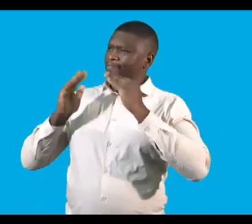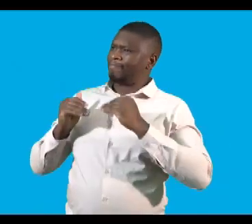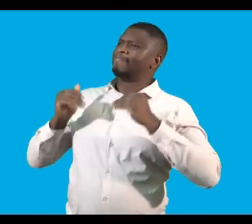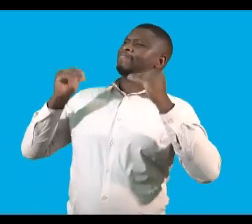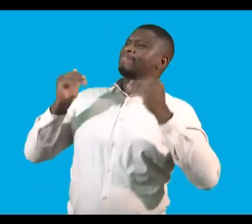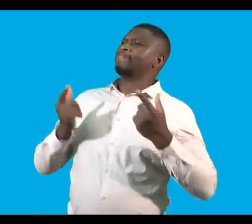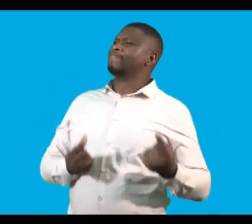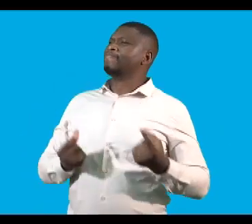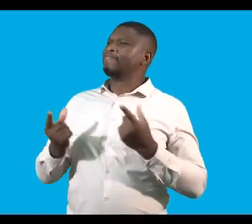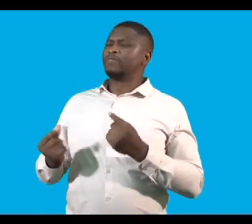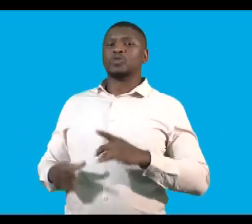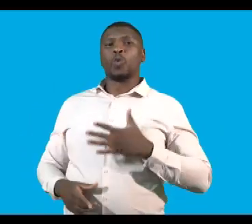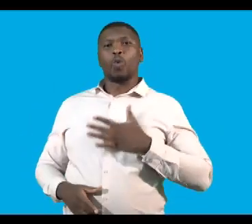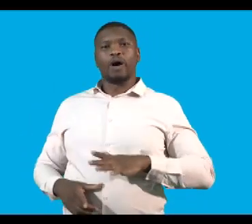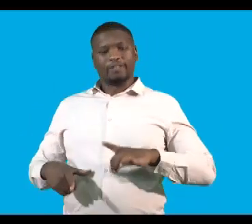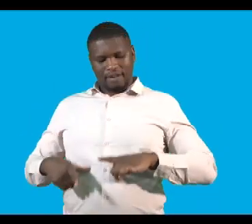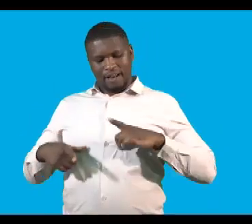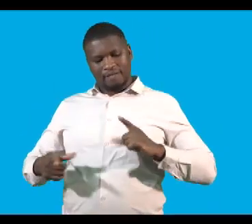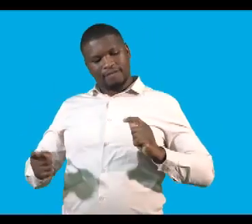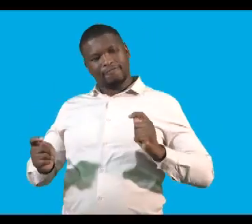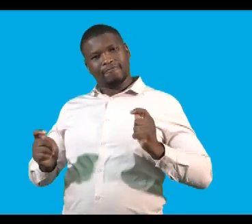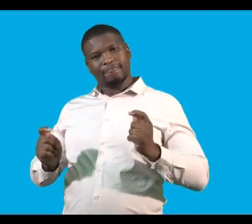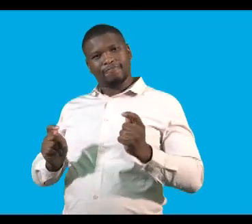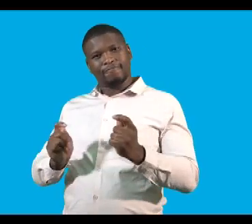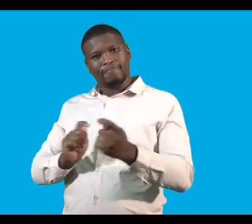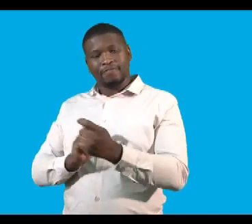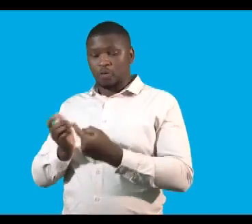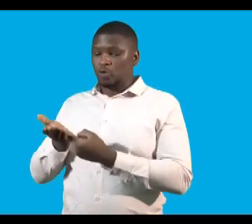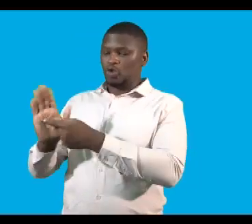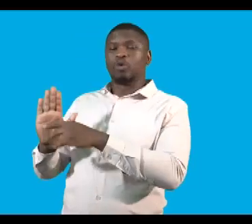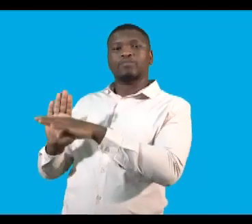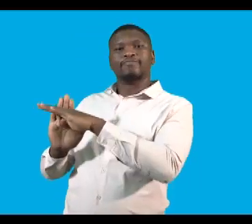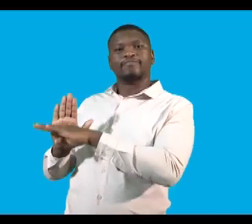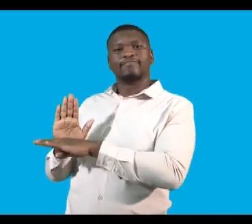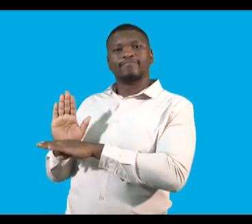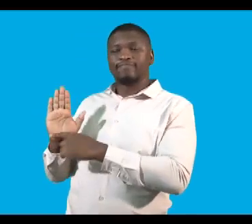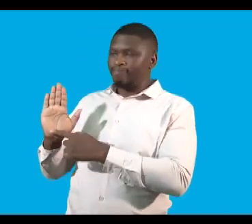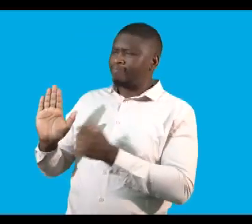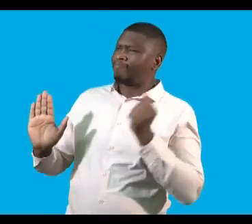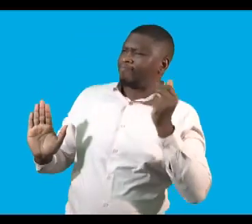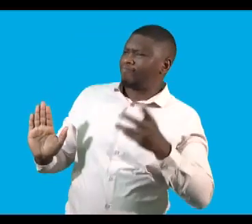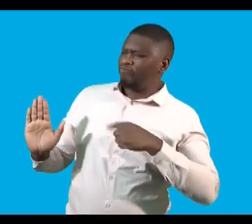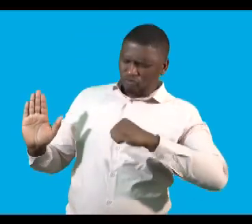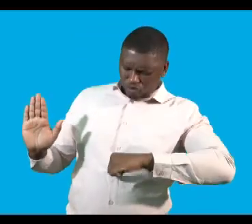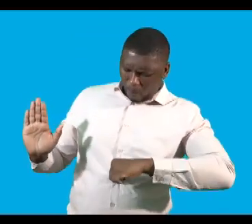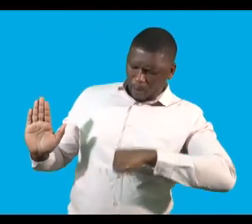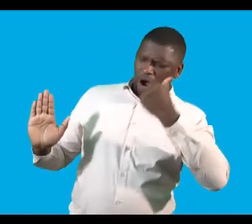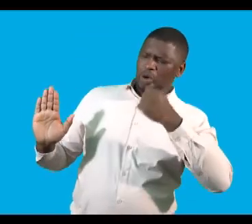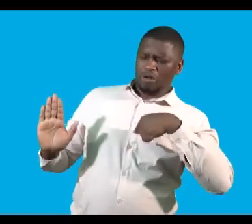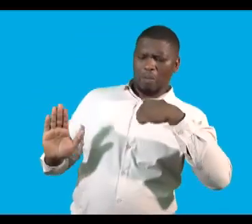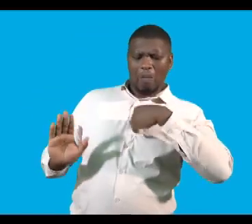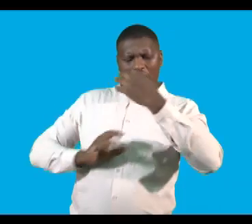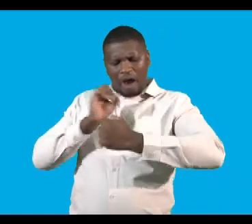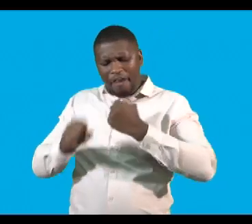his beaming smile, his desire to change, the outstretched arm showing the notes, or even the spoken words, "proud of